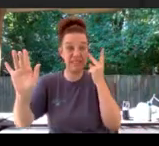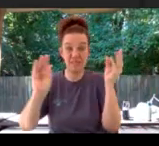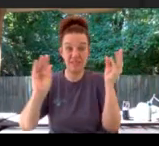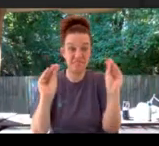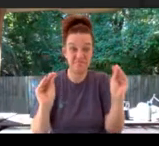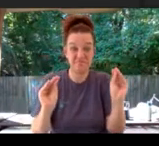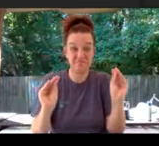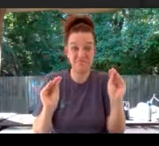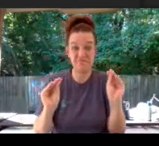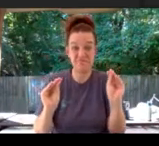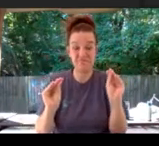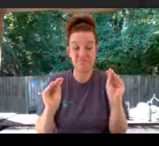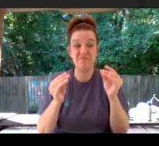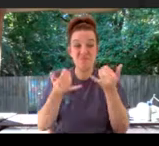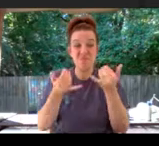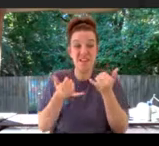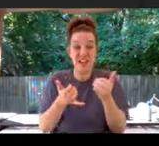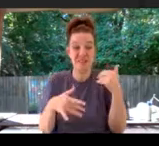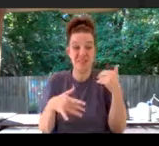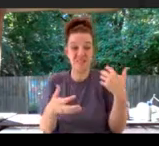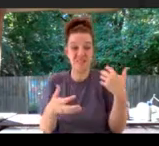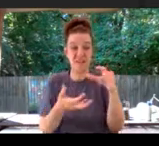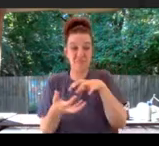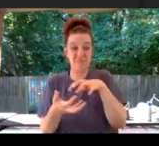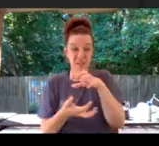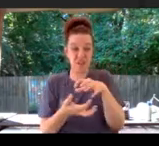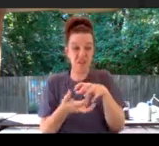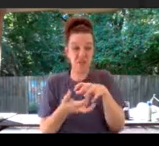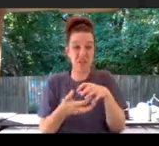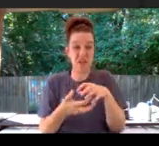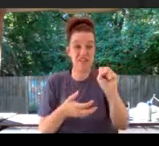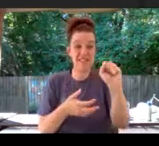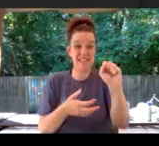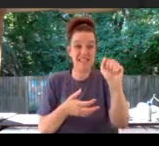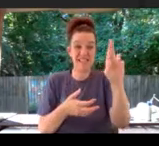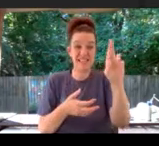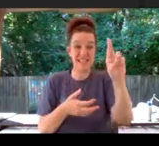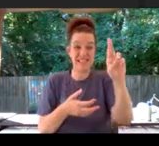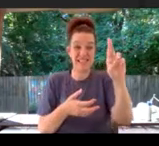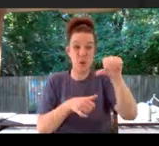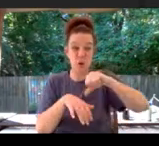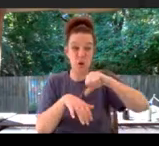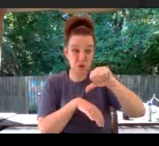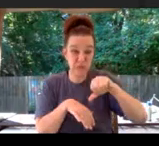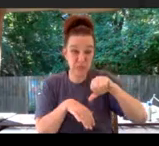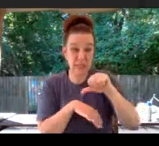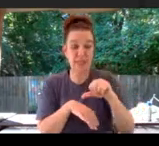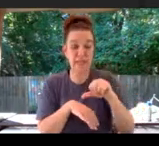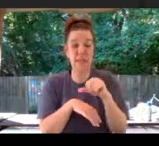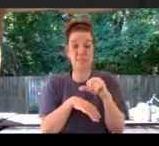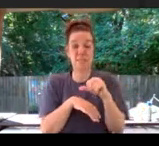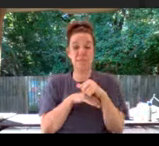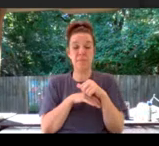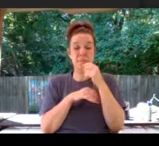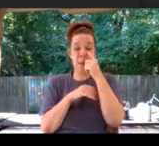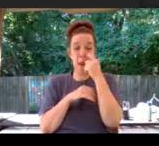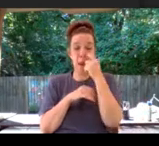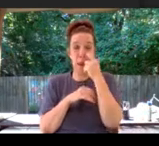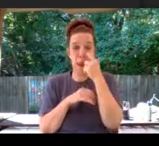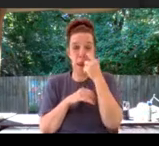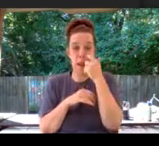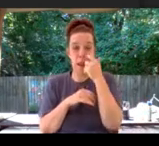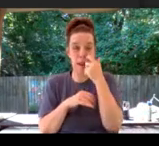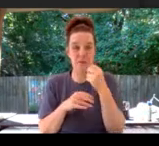of sour cream, raw eggs, and pea soup the night before. He brought it